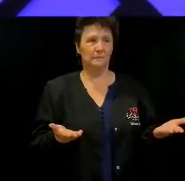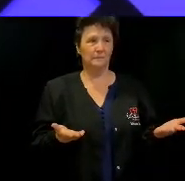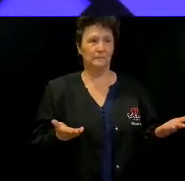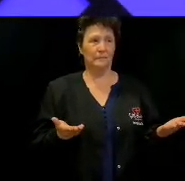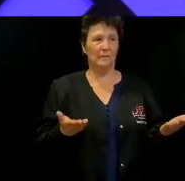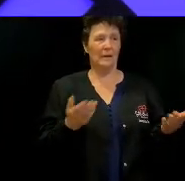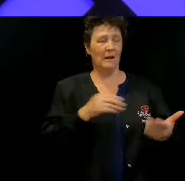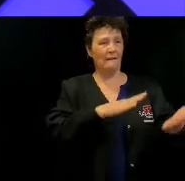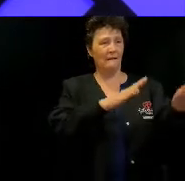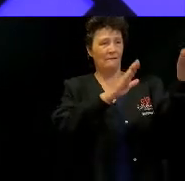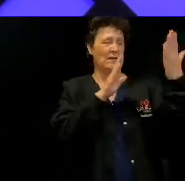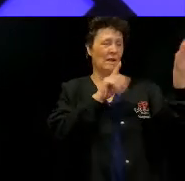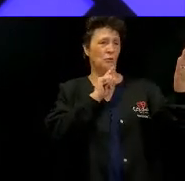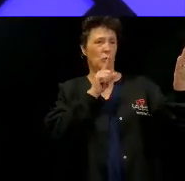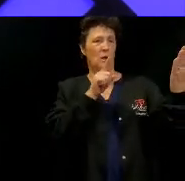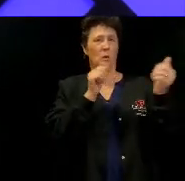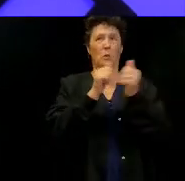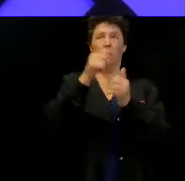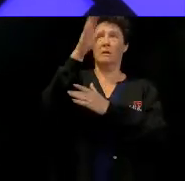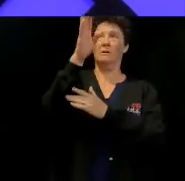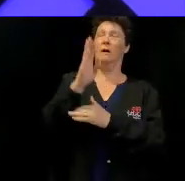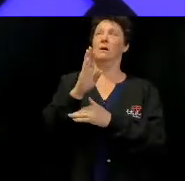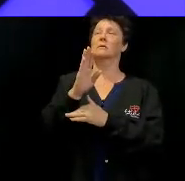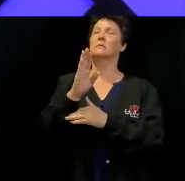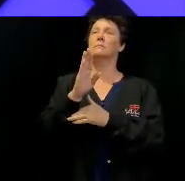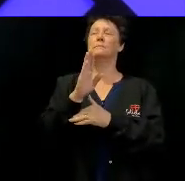face reality with God.